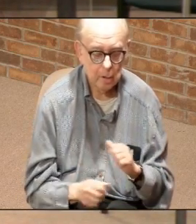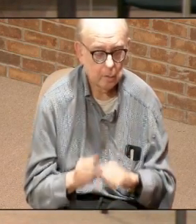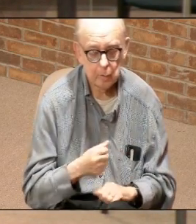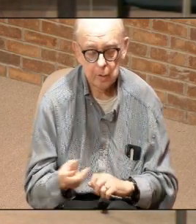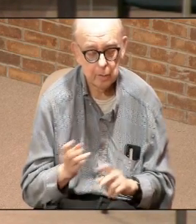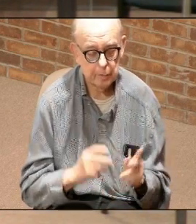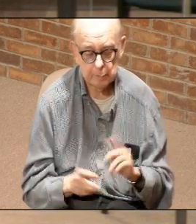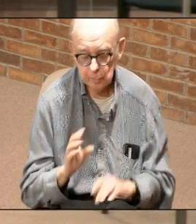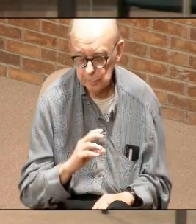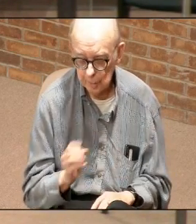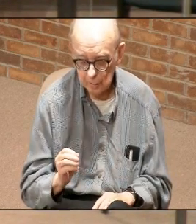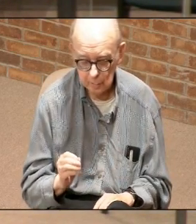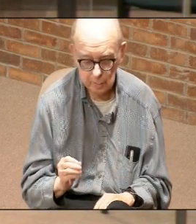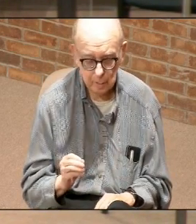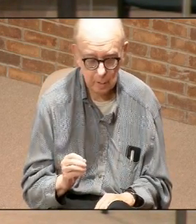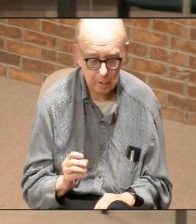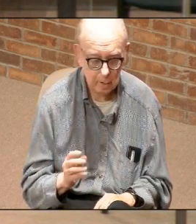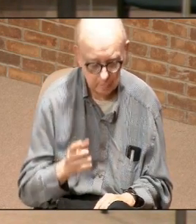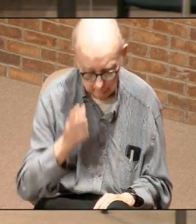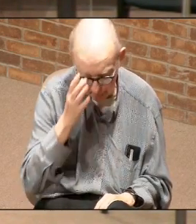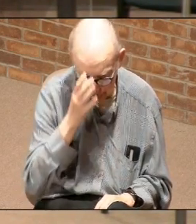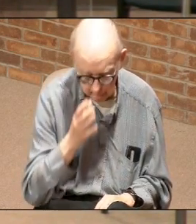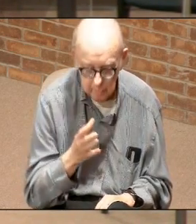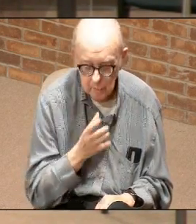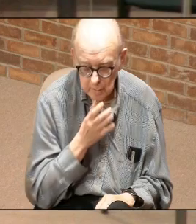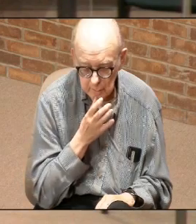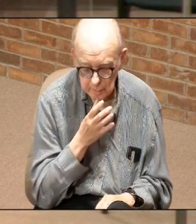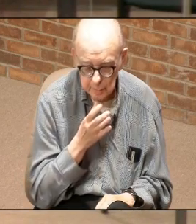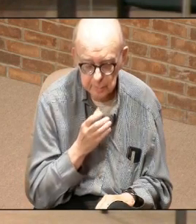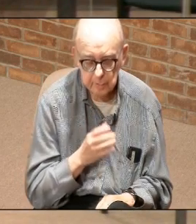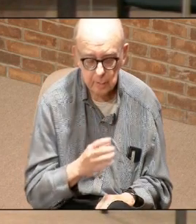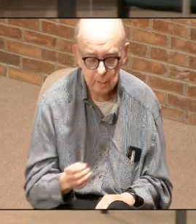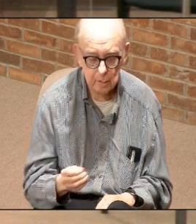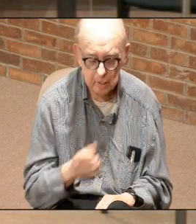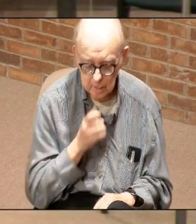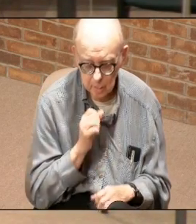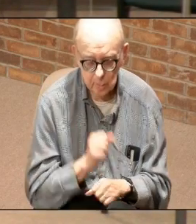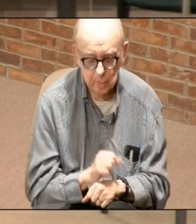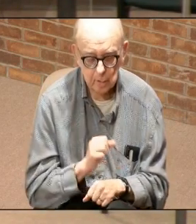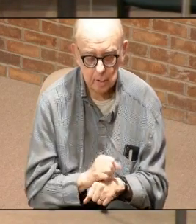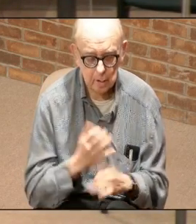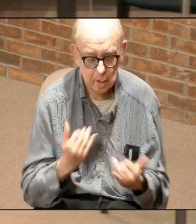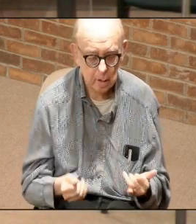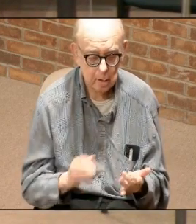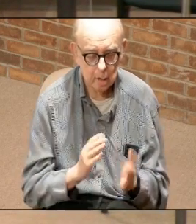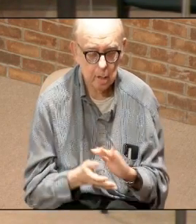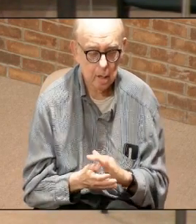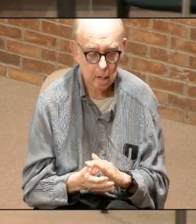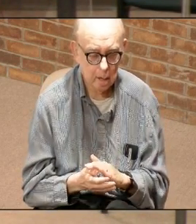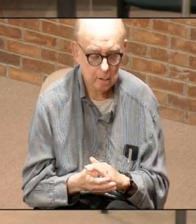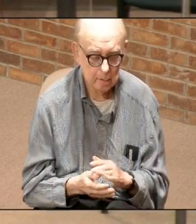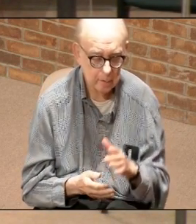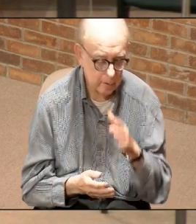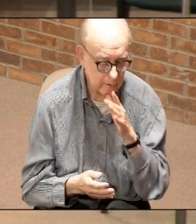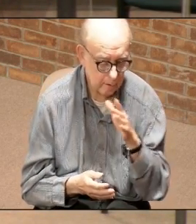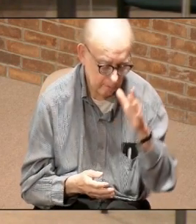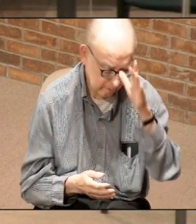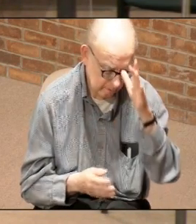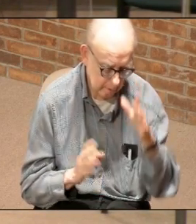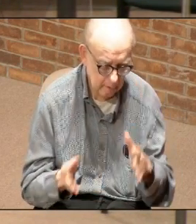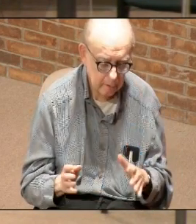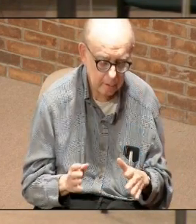other people. Mothers and fathers who were working now become mom,